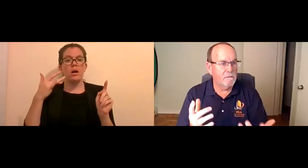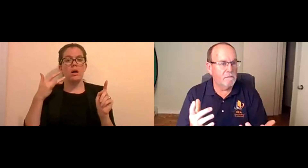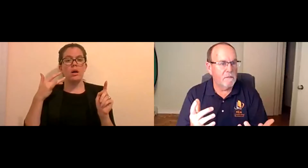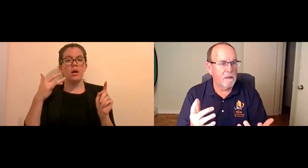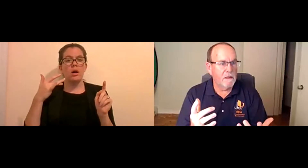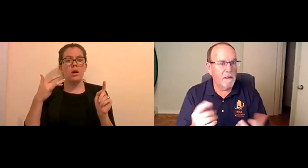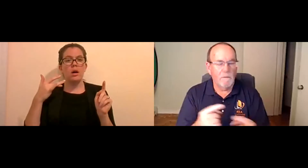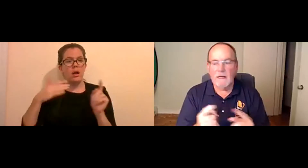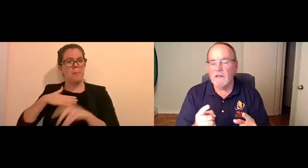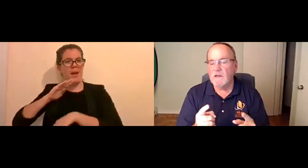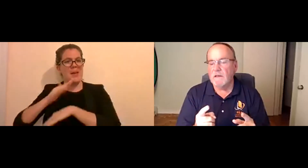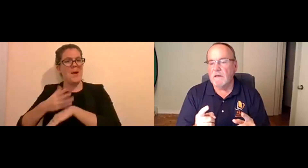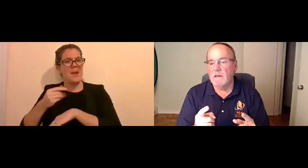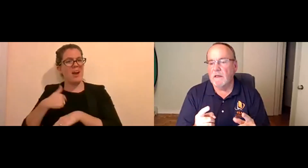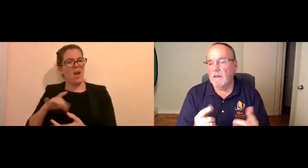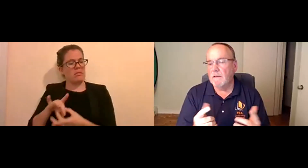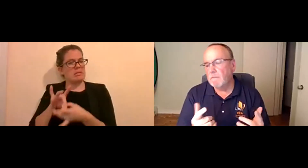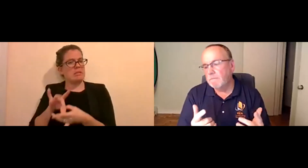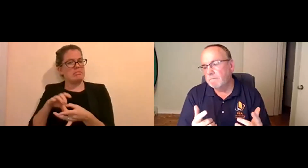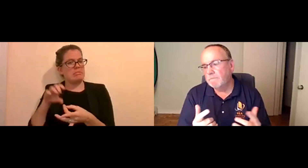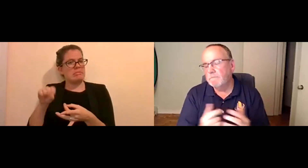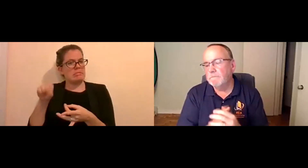connection, but it's